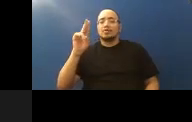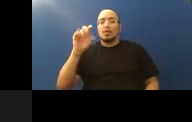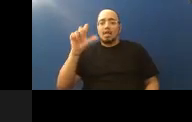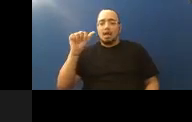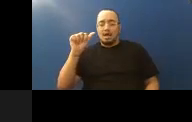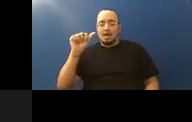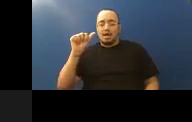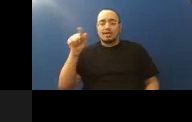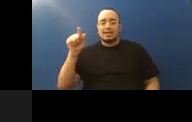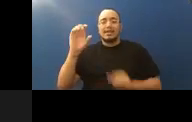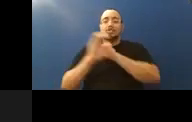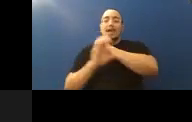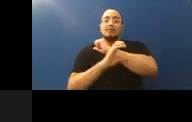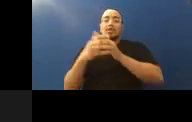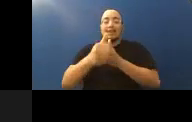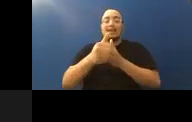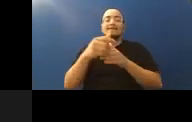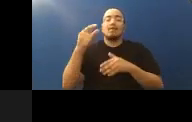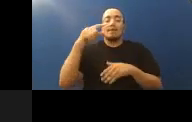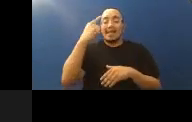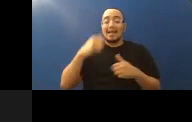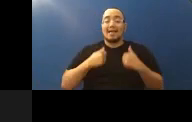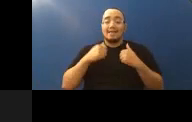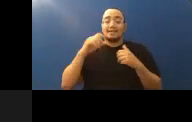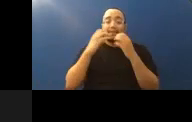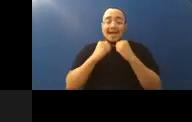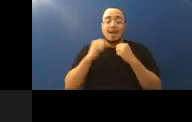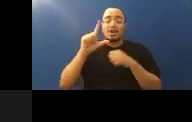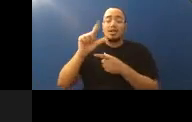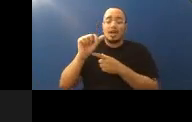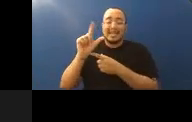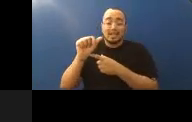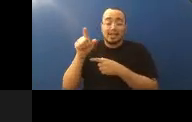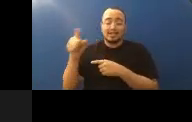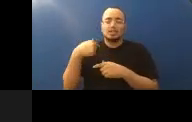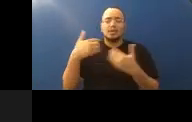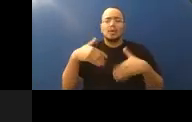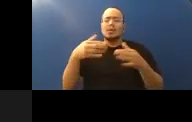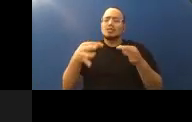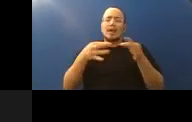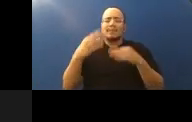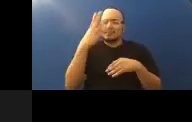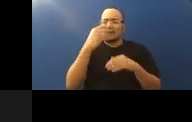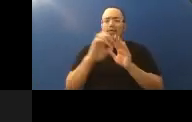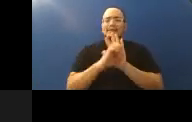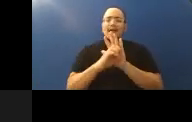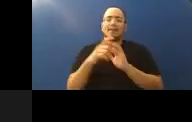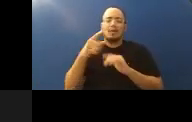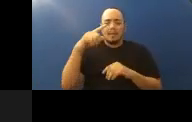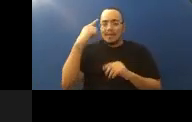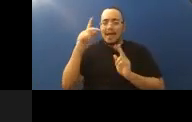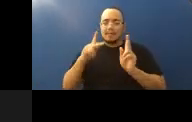for Black Lives Matter Los Angeles, and she gave this beautiful example of, you know, what Black folks in the community would